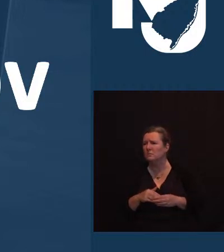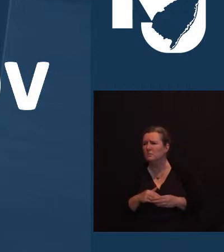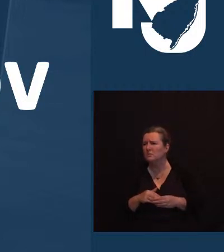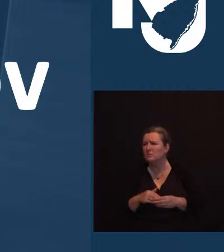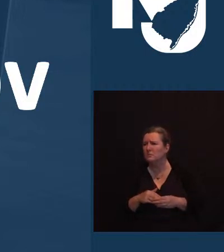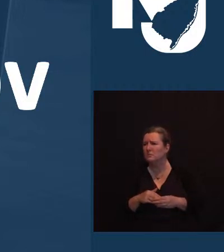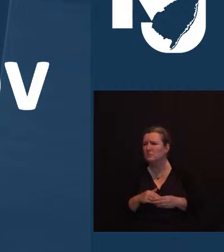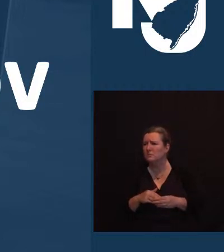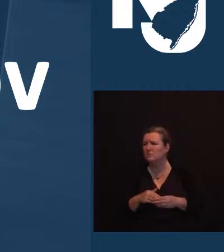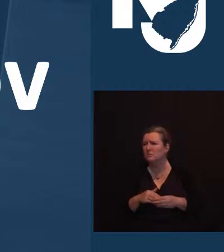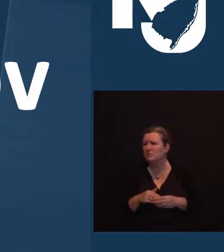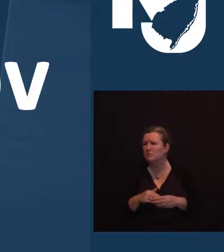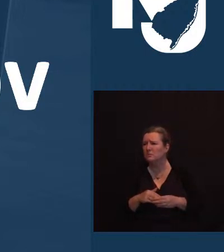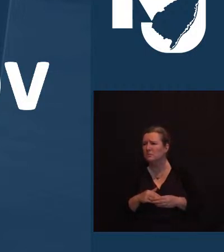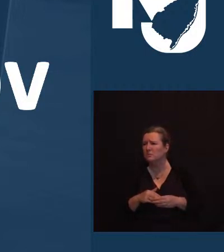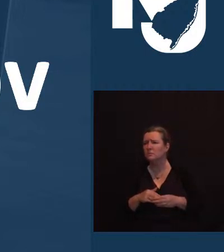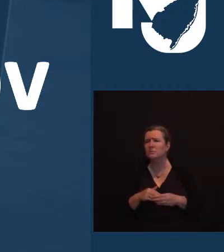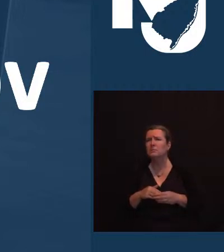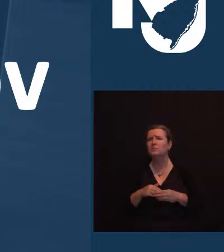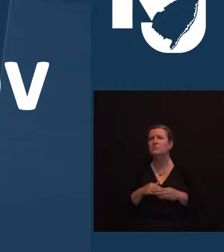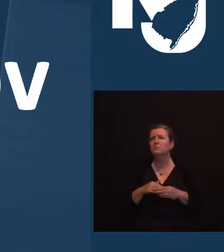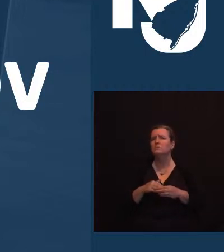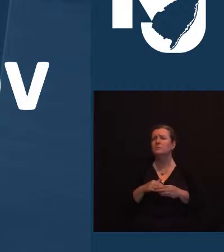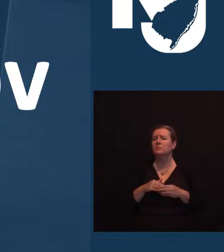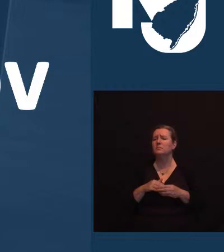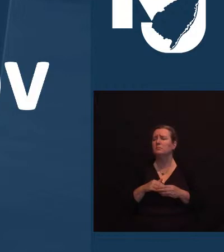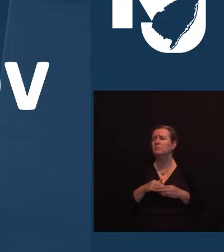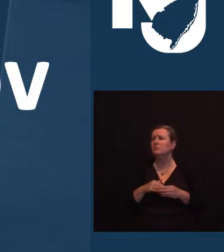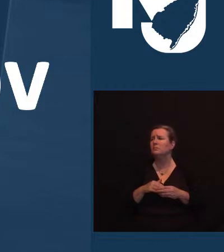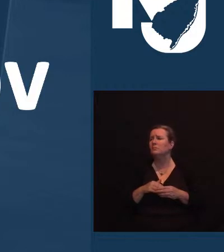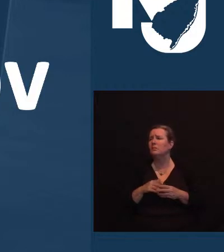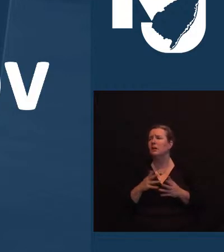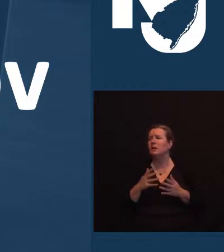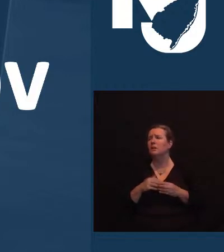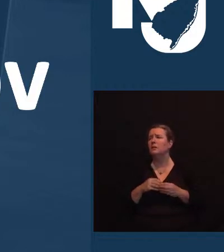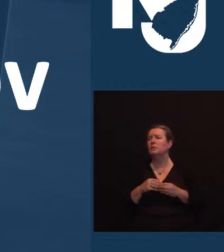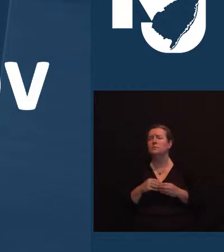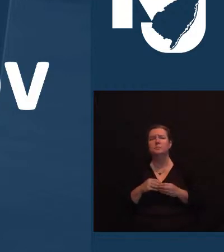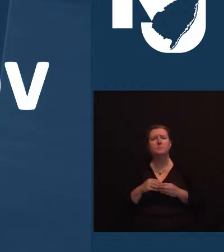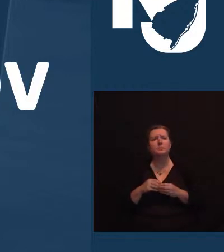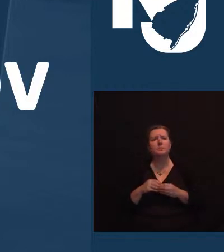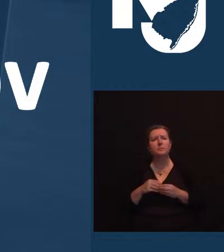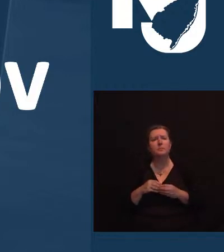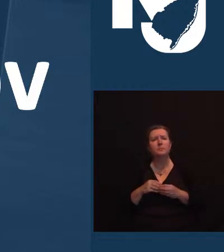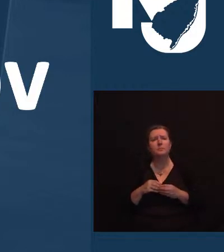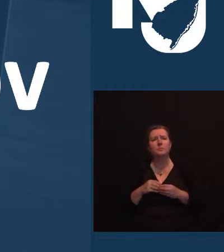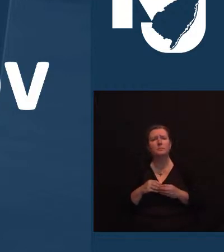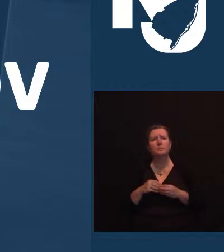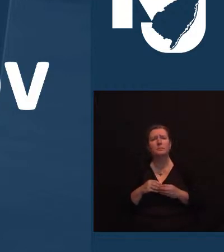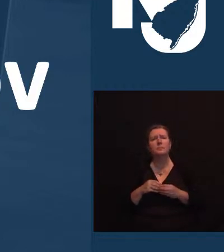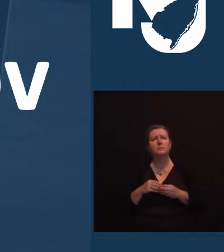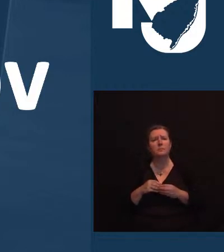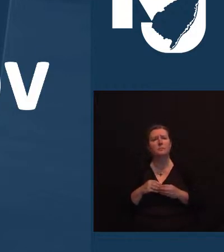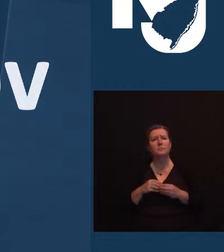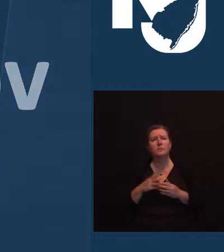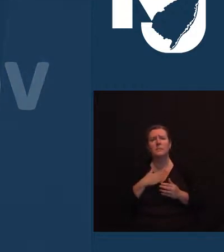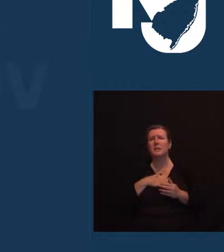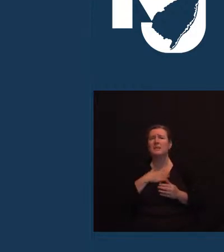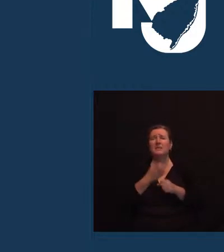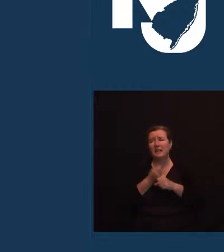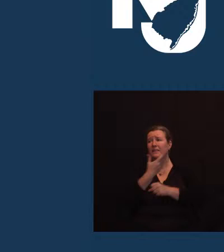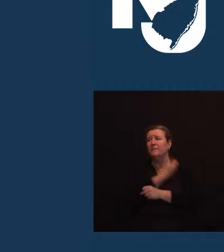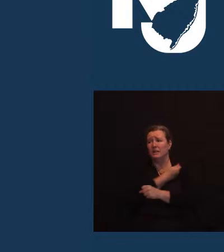of our New Jersey family with us alive. So get vaccinated, wear a mask, and take every precaution. And finally, before I